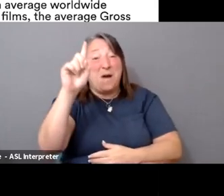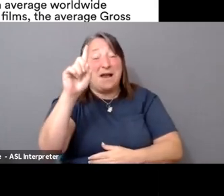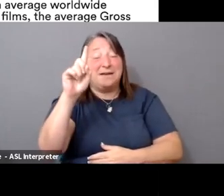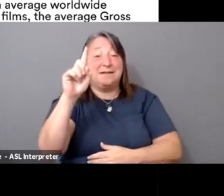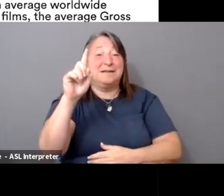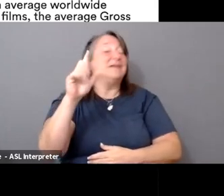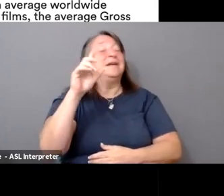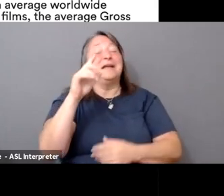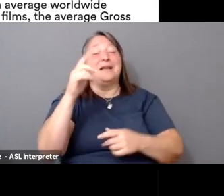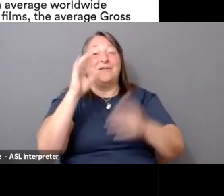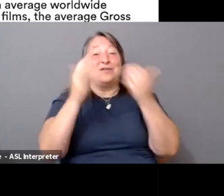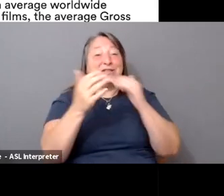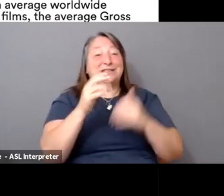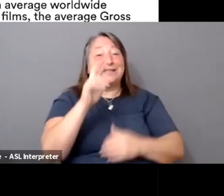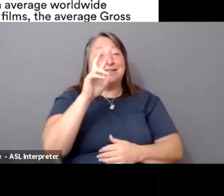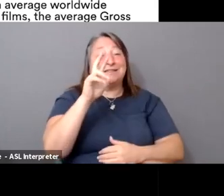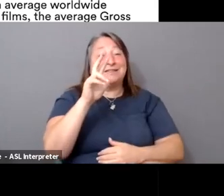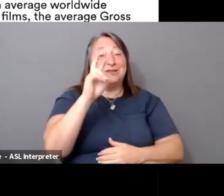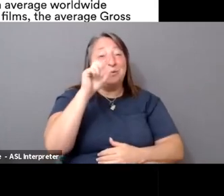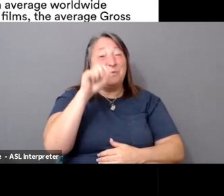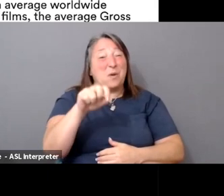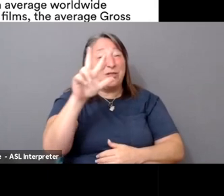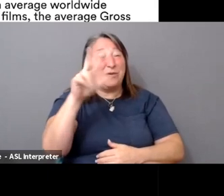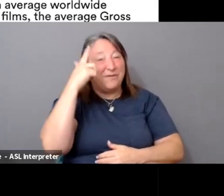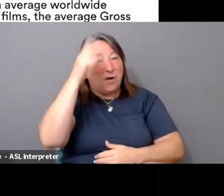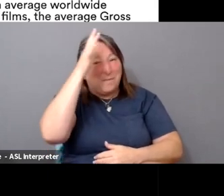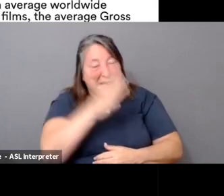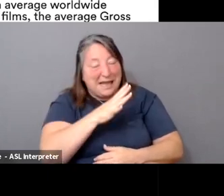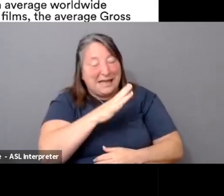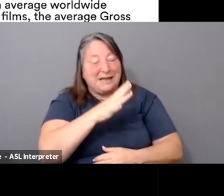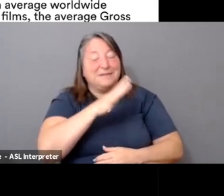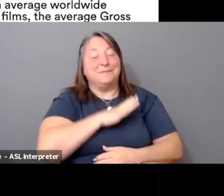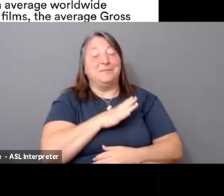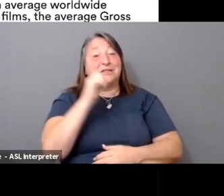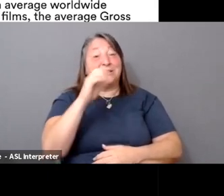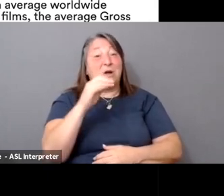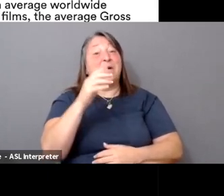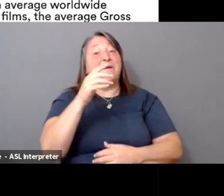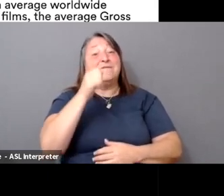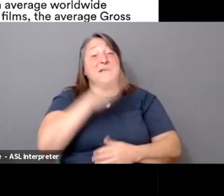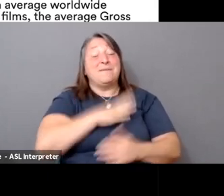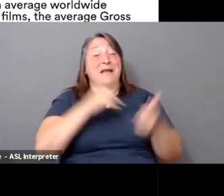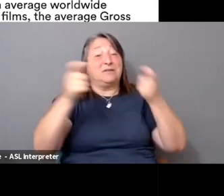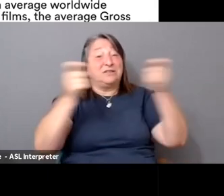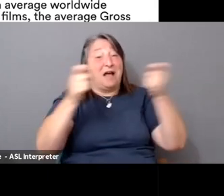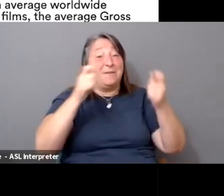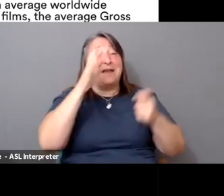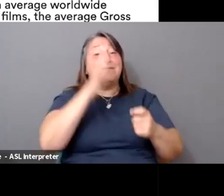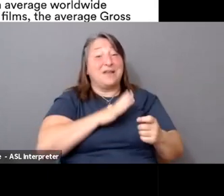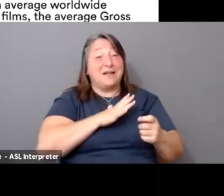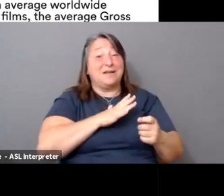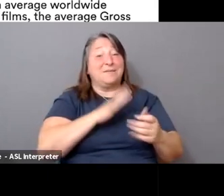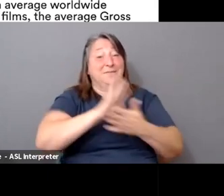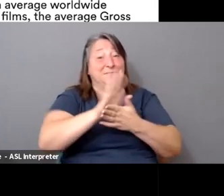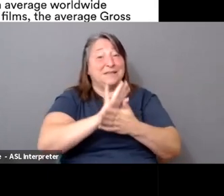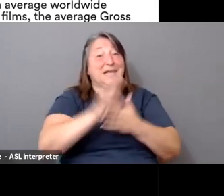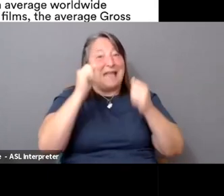male, suggesting that an increase in the volume of female-dominated films could lead to a far more profitable